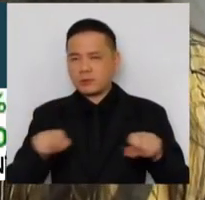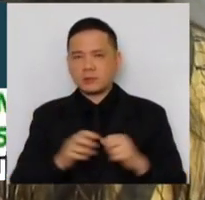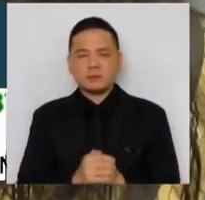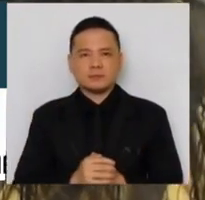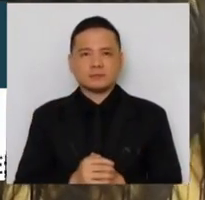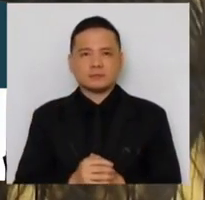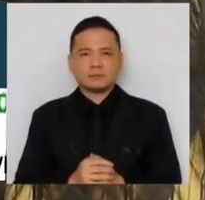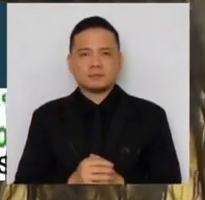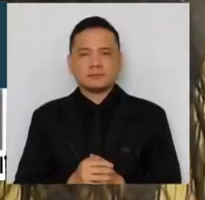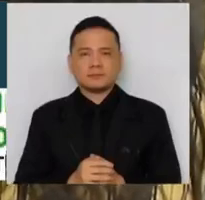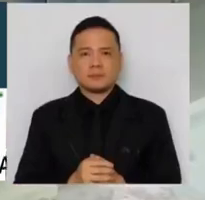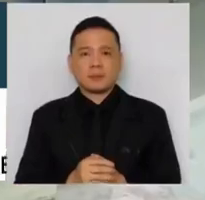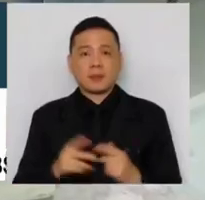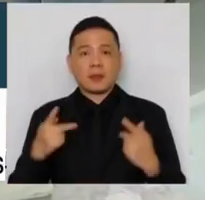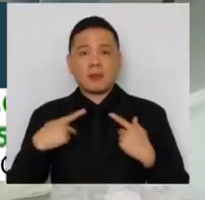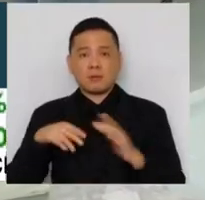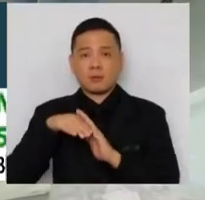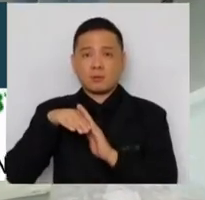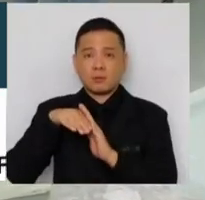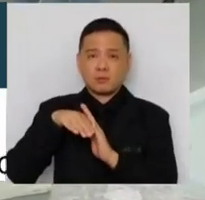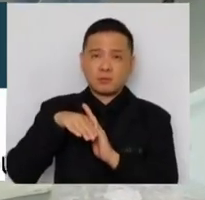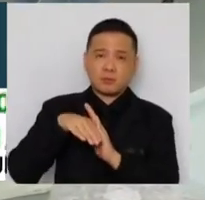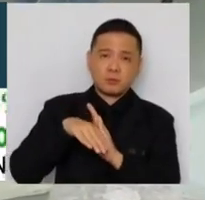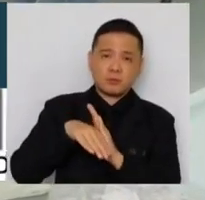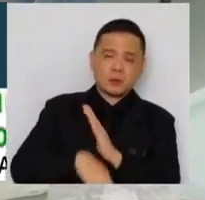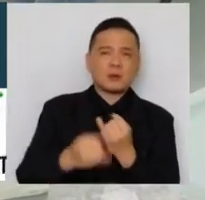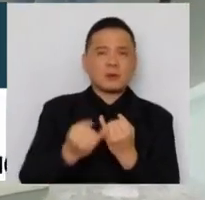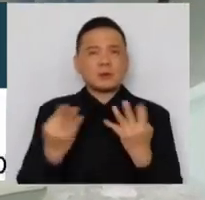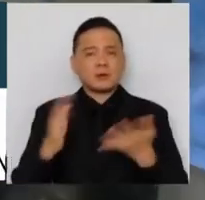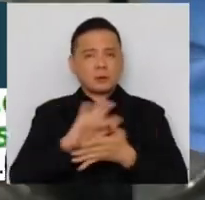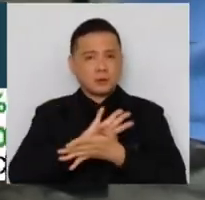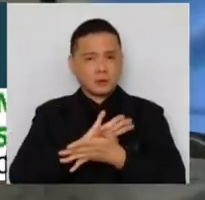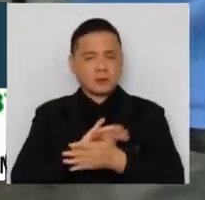Aside from the downtrend in daily COVID cases, Malaya also